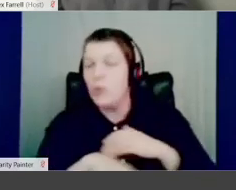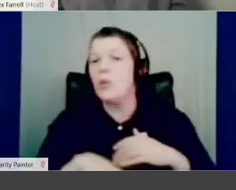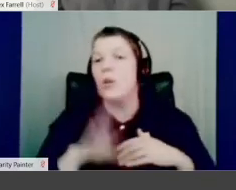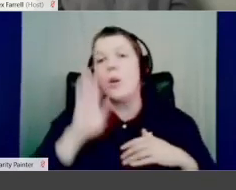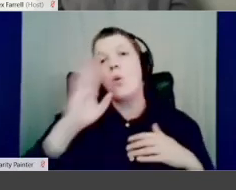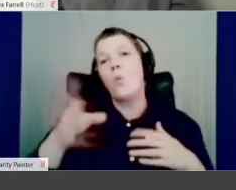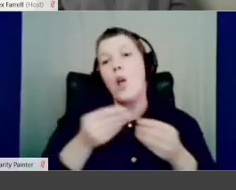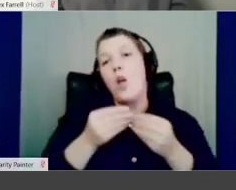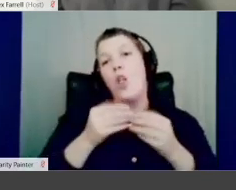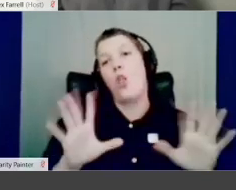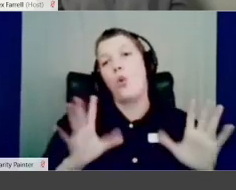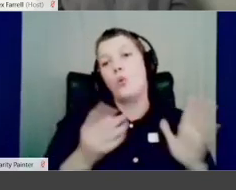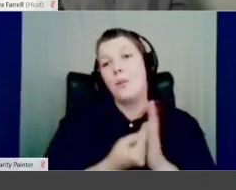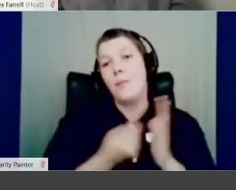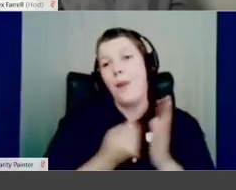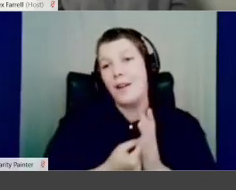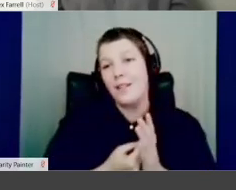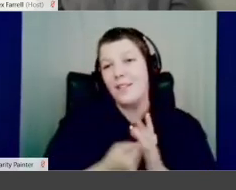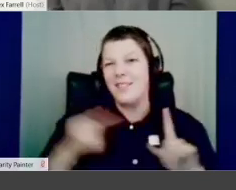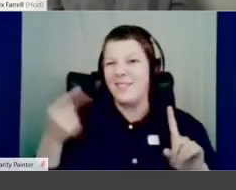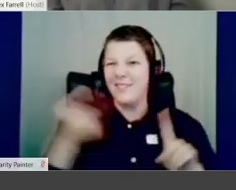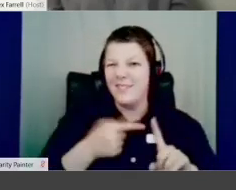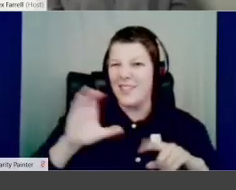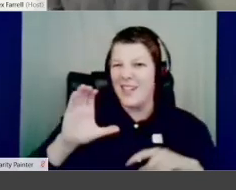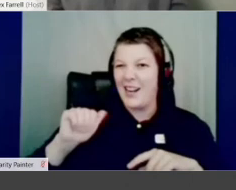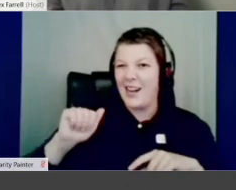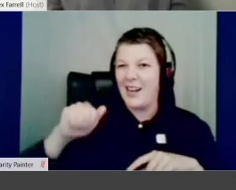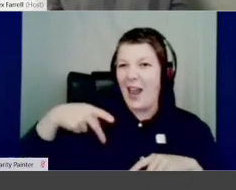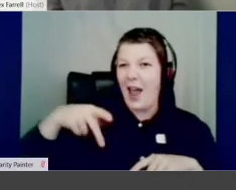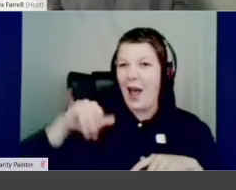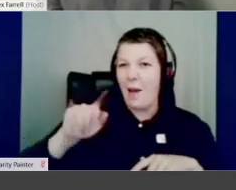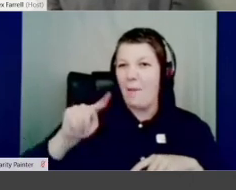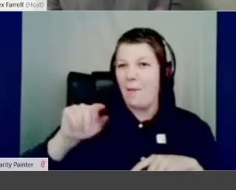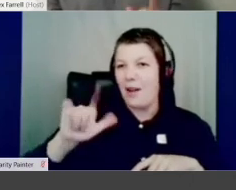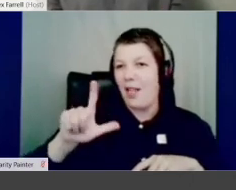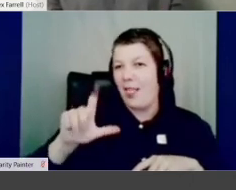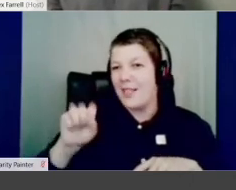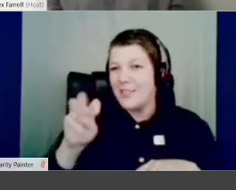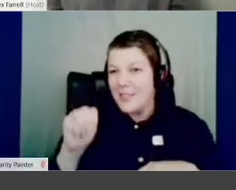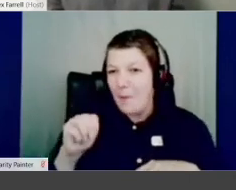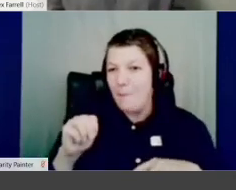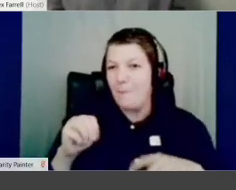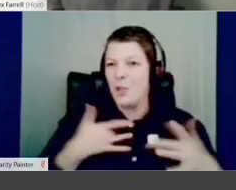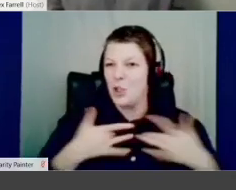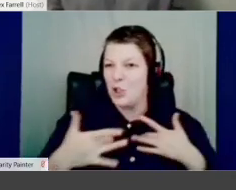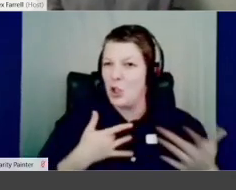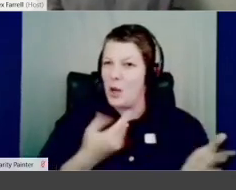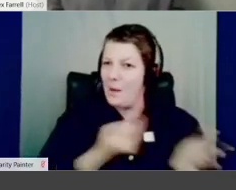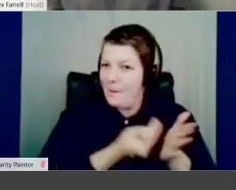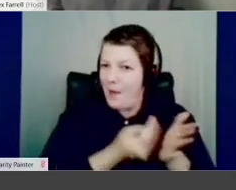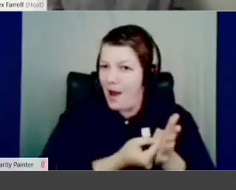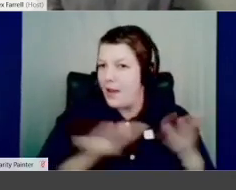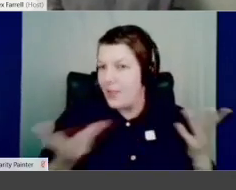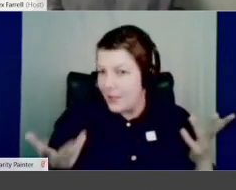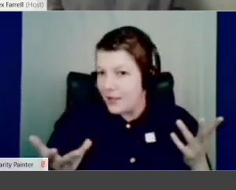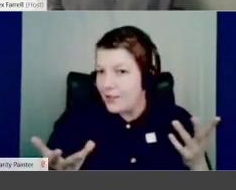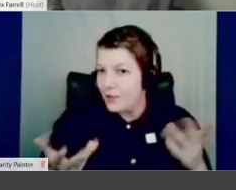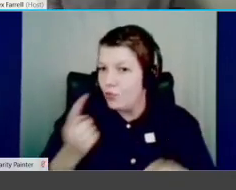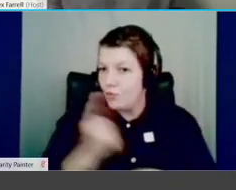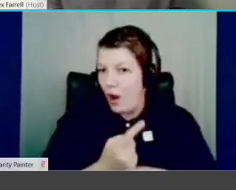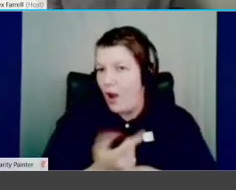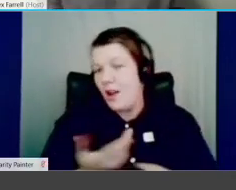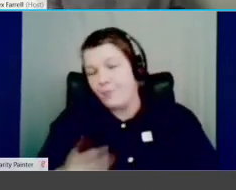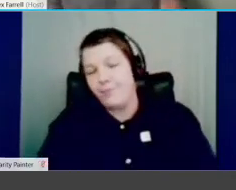capitalist society, I don't know what will. So yeah, and I actually just want to read out Jeff's question just so that our audience